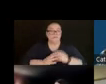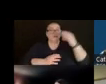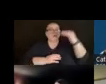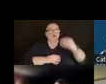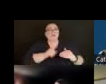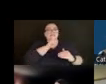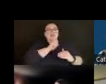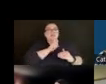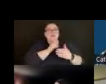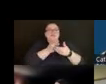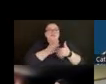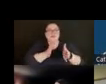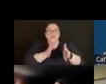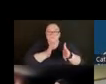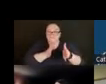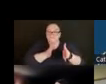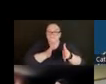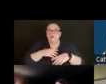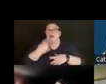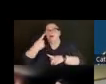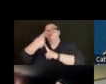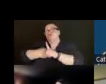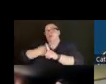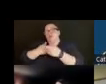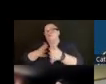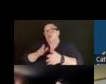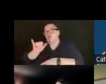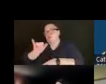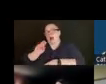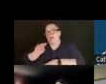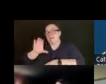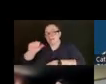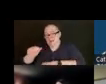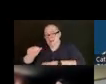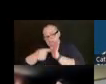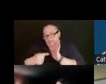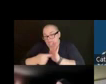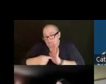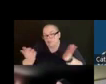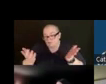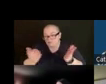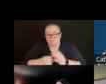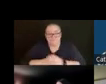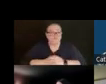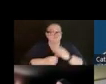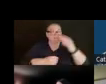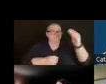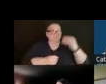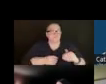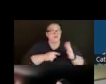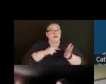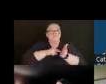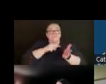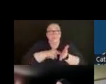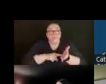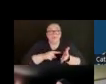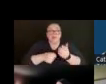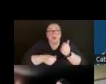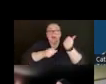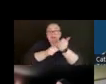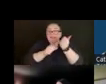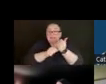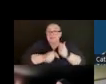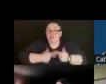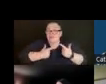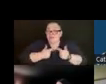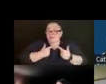Classic example of this is renting a room at the YMCA. Affordable assisted living might be appropriate for an older adult.